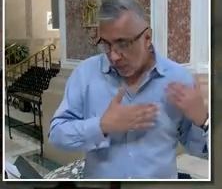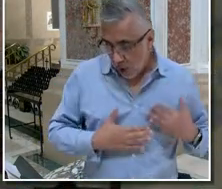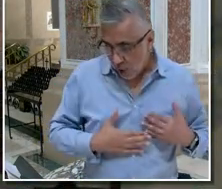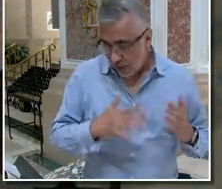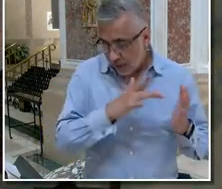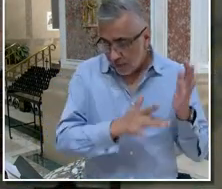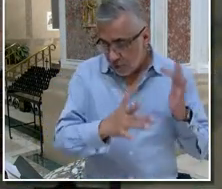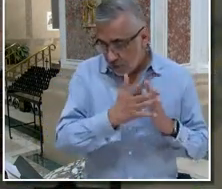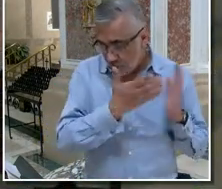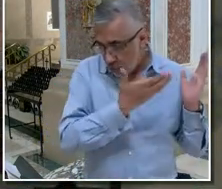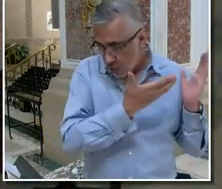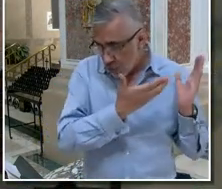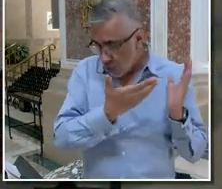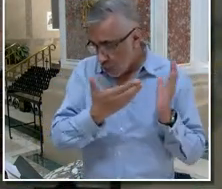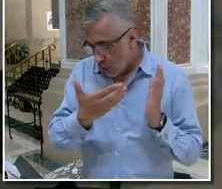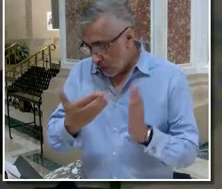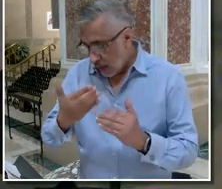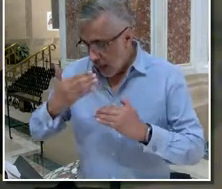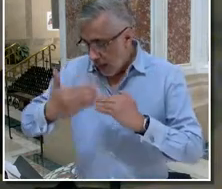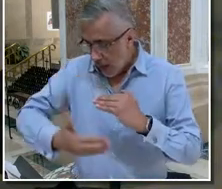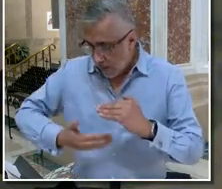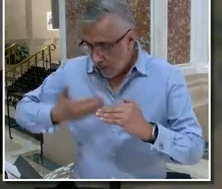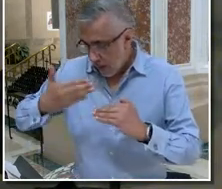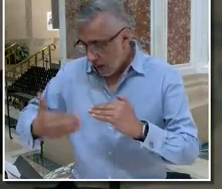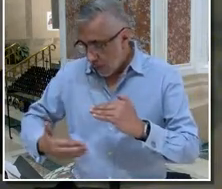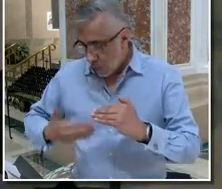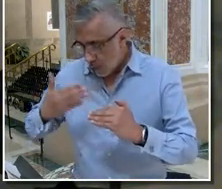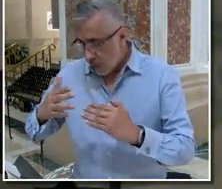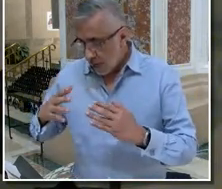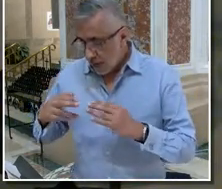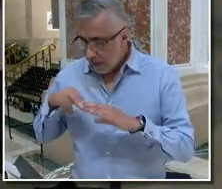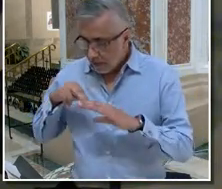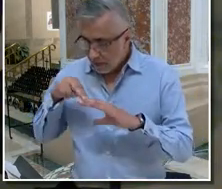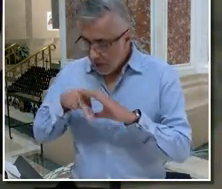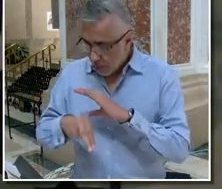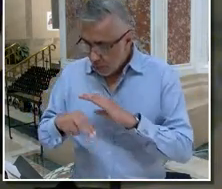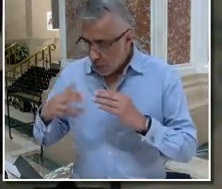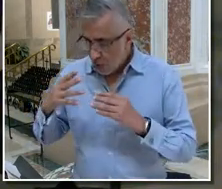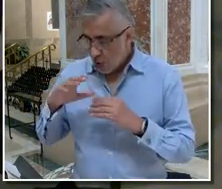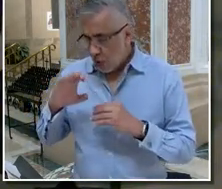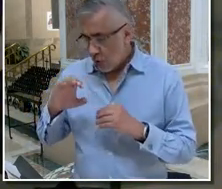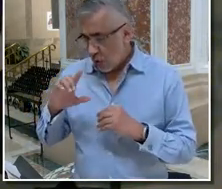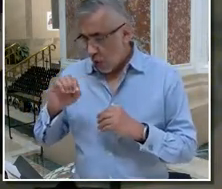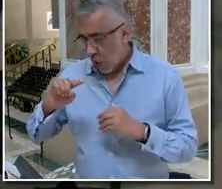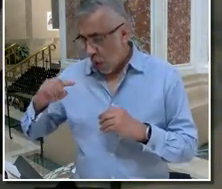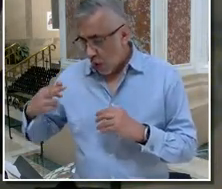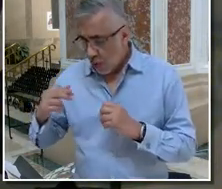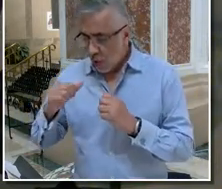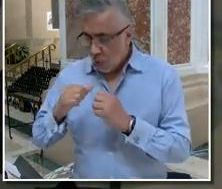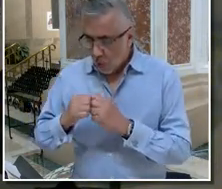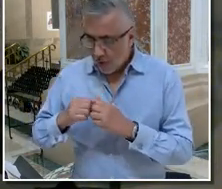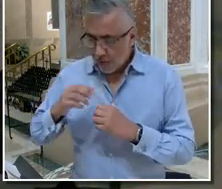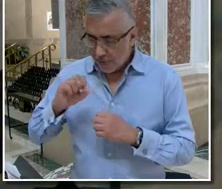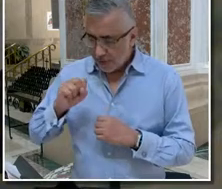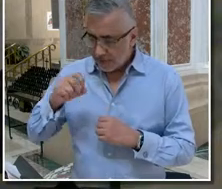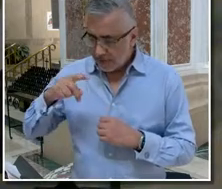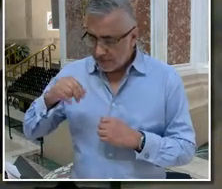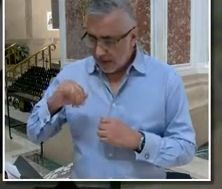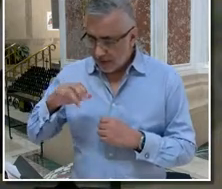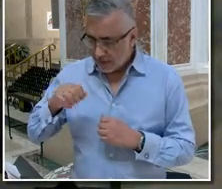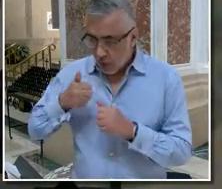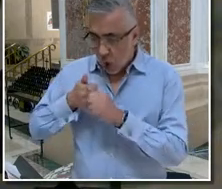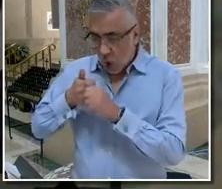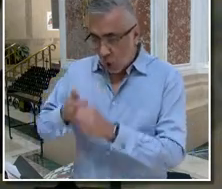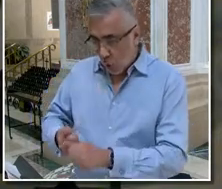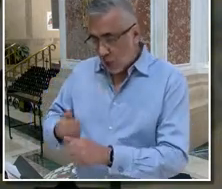Jesus and bound it with burial cloths along with the spices, according to the